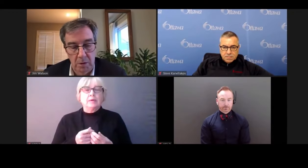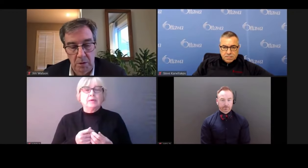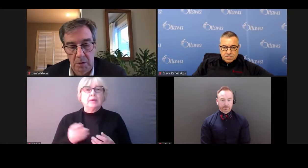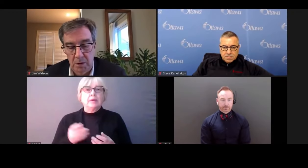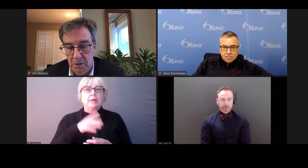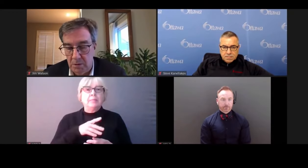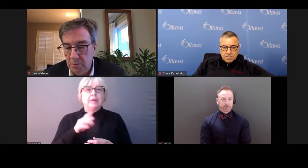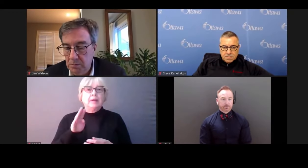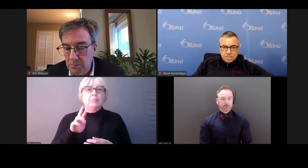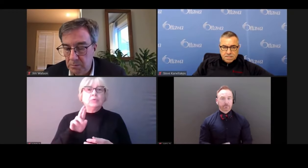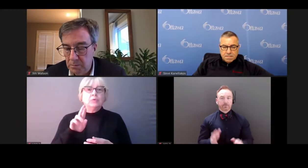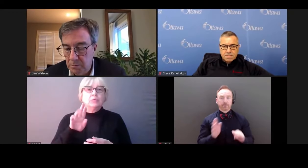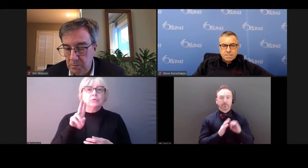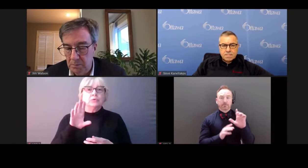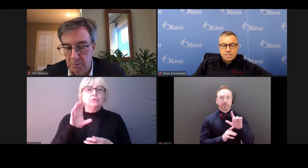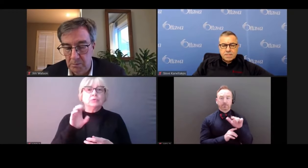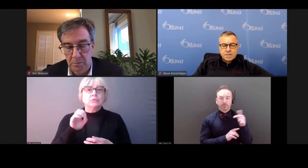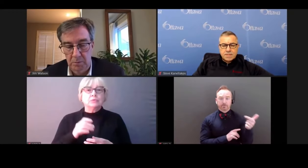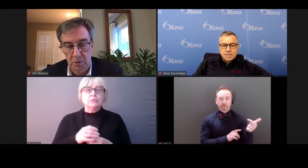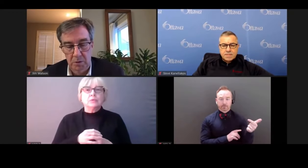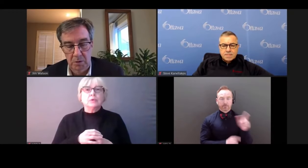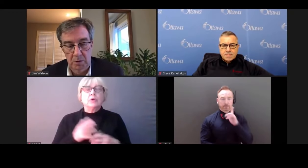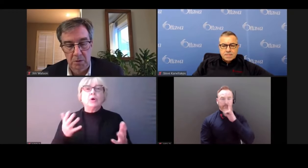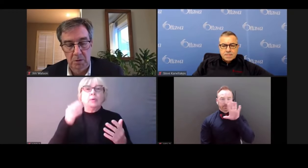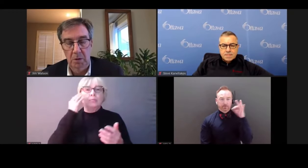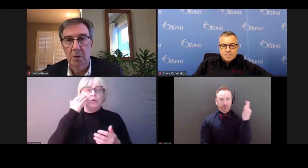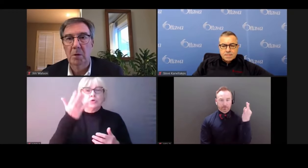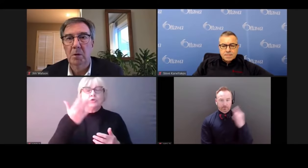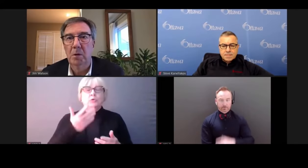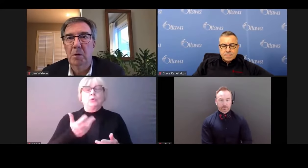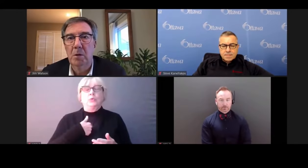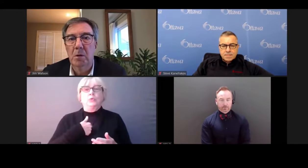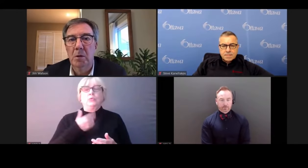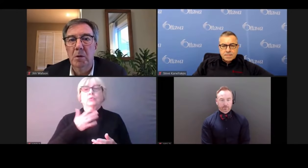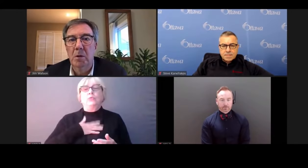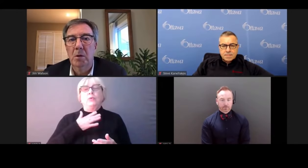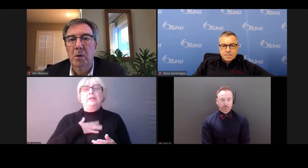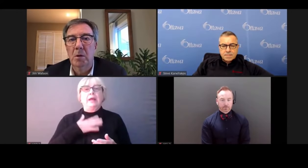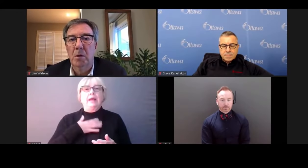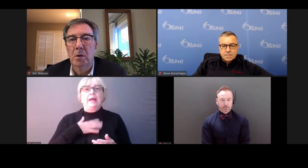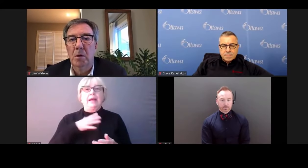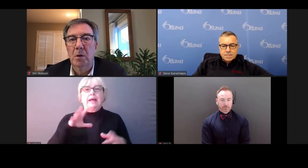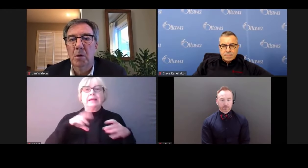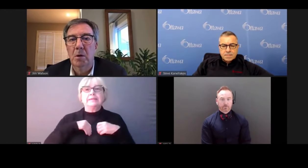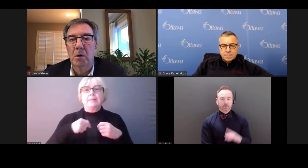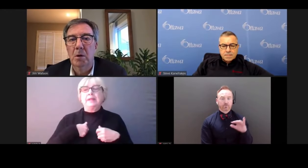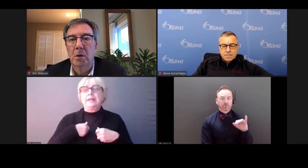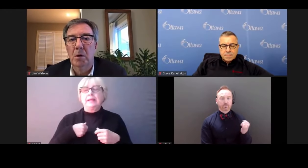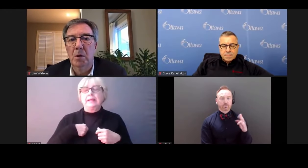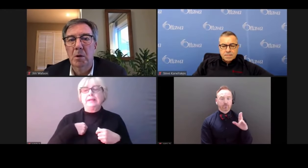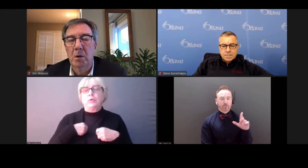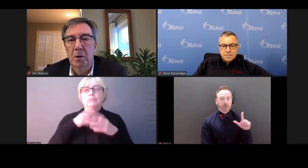Citizen. Bonjour, content que vous ayez accepté de prendre nos questions aujourd'hui.